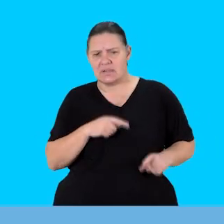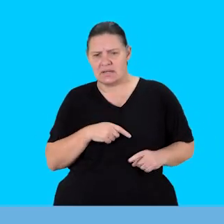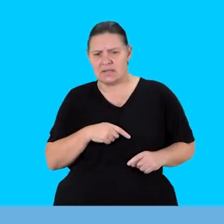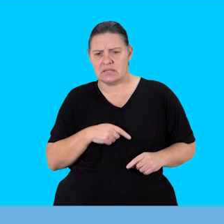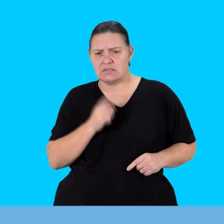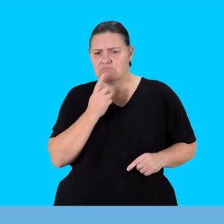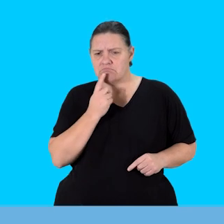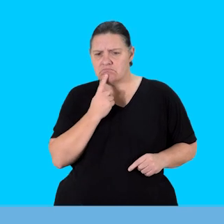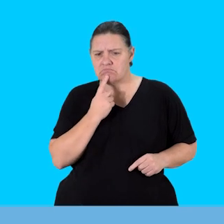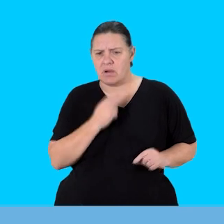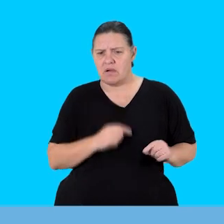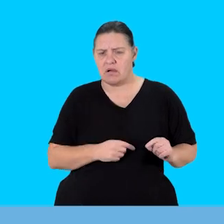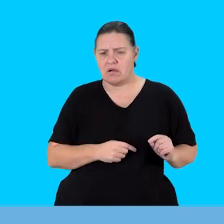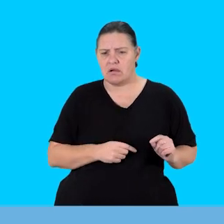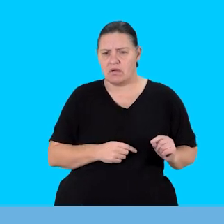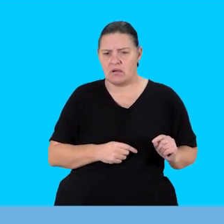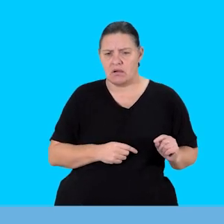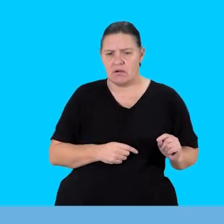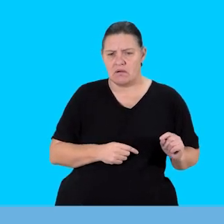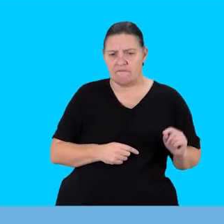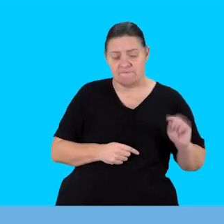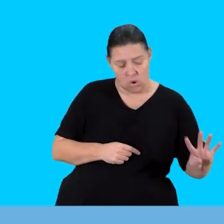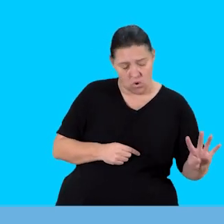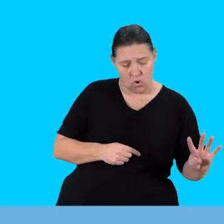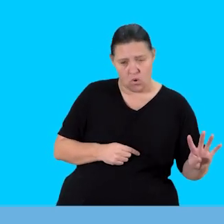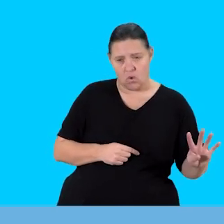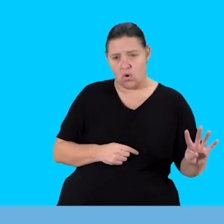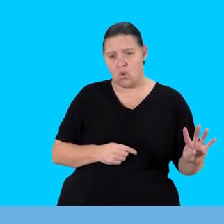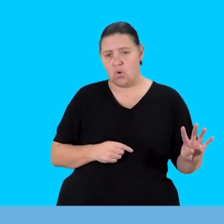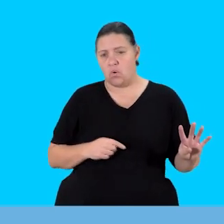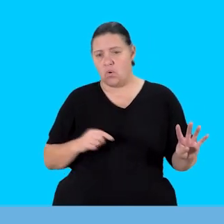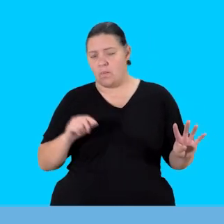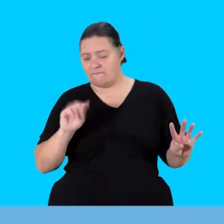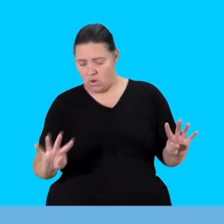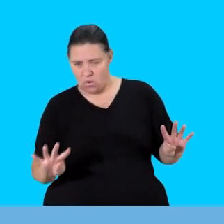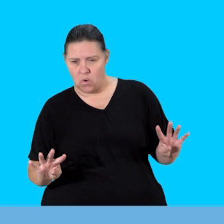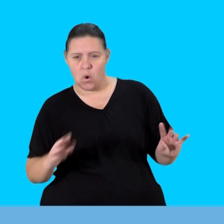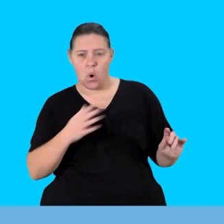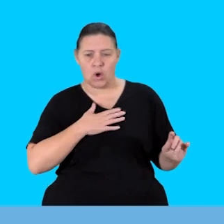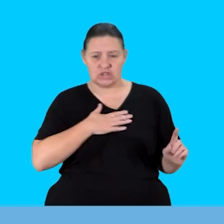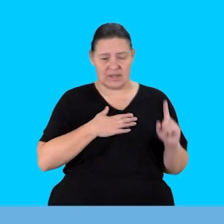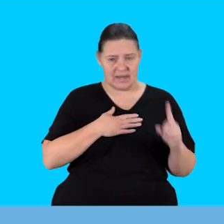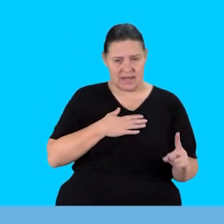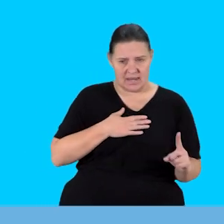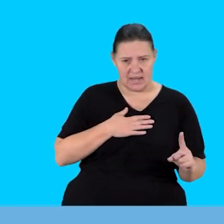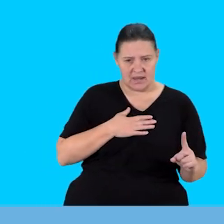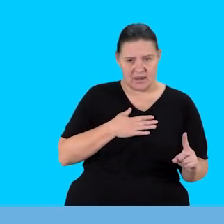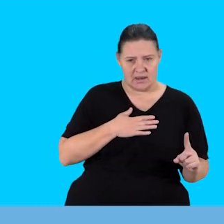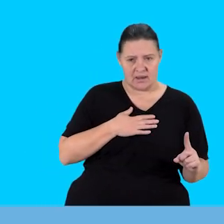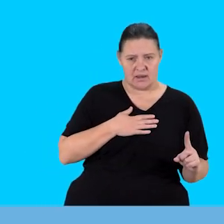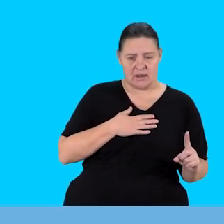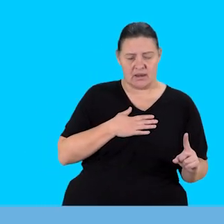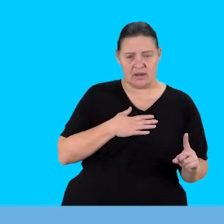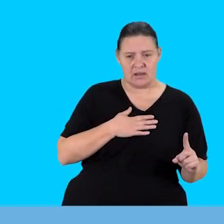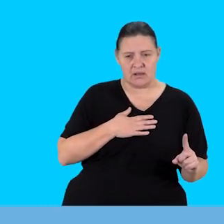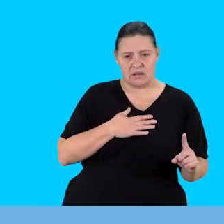4. I have 4 phosphorus, 4, 2 times 2, which is 4. Now, what about the oxygen? Remember that we multiply